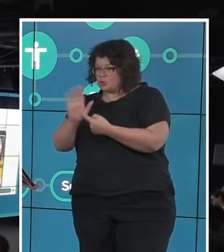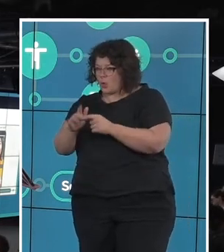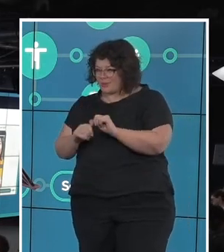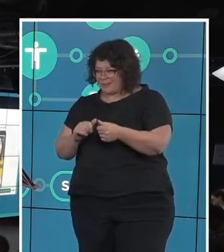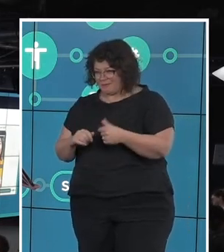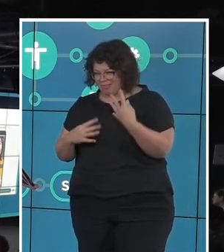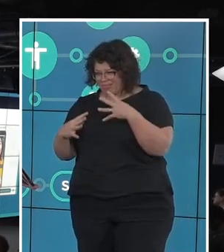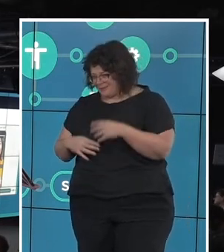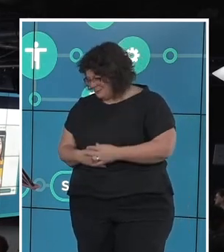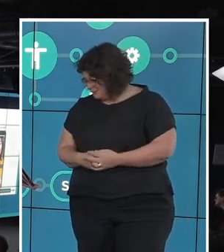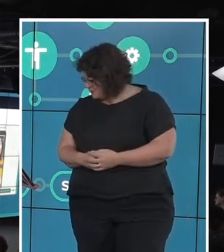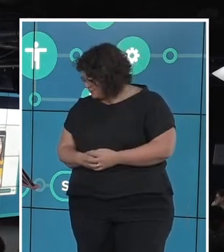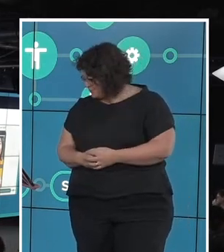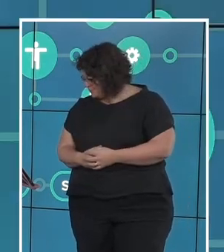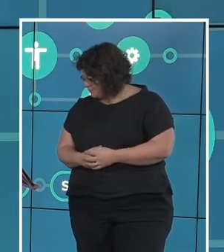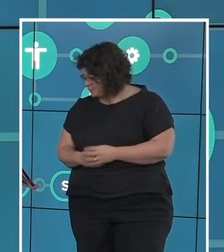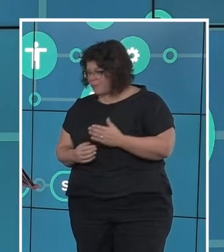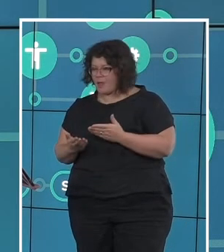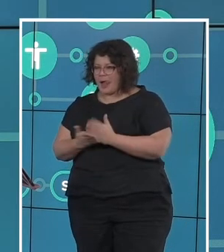Let me choose a random video.